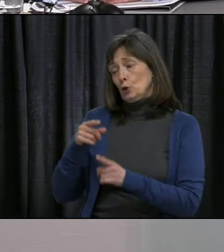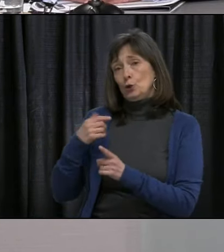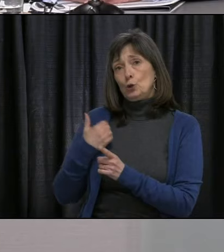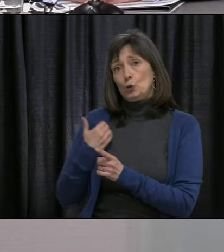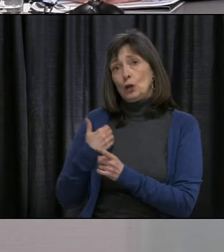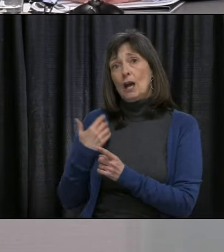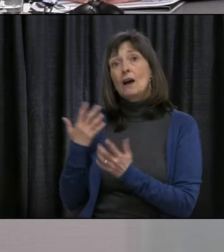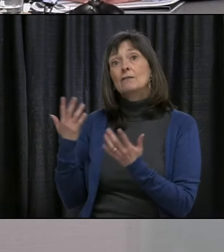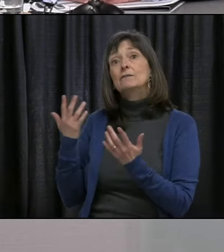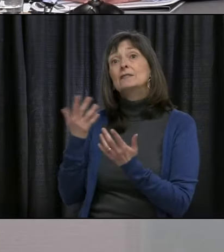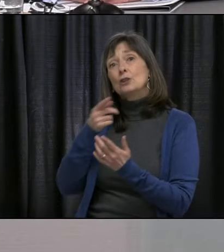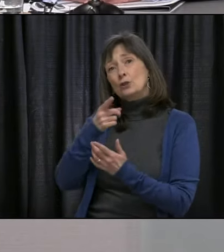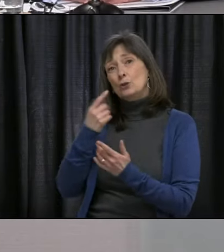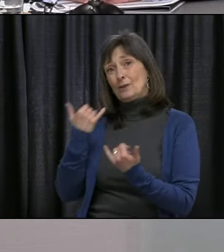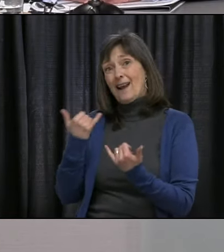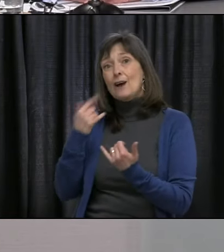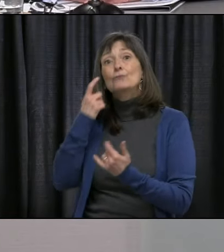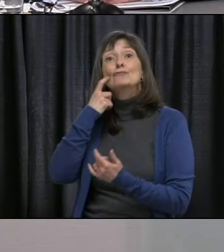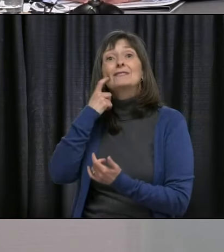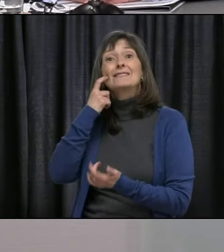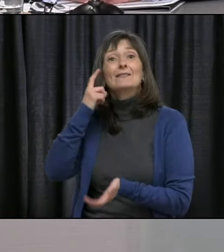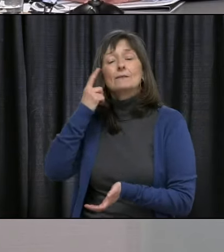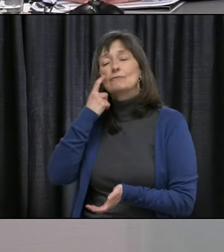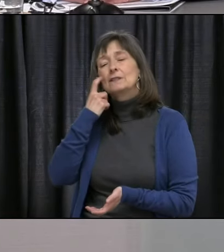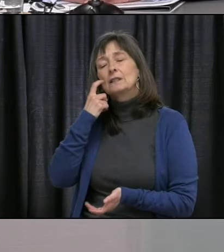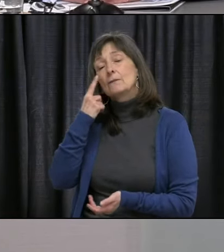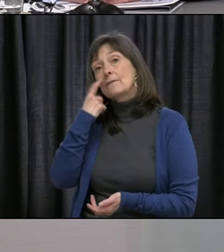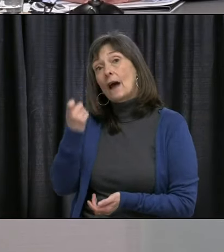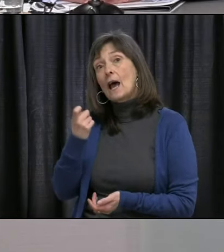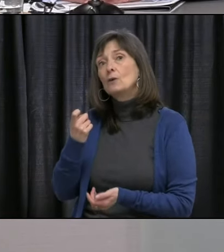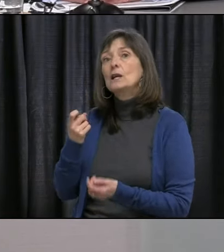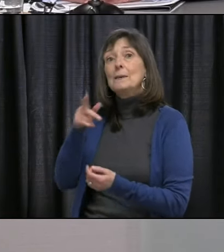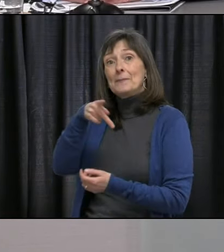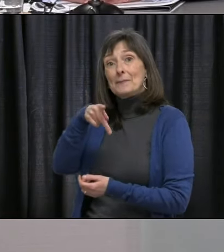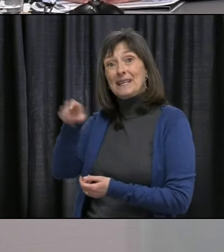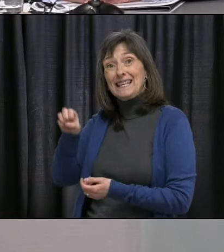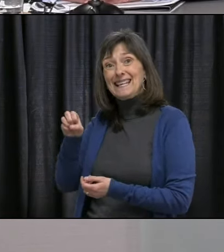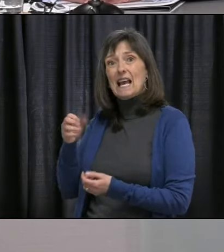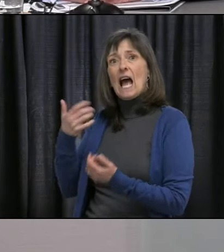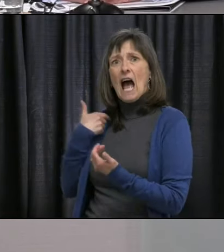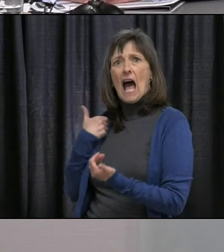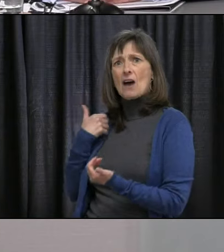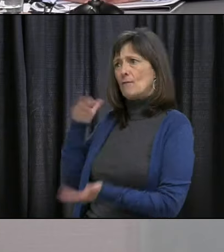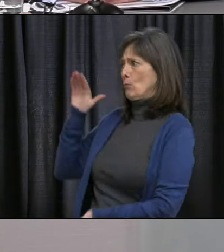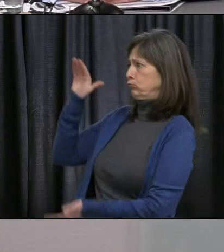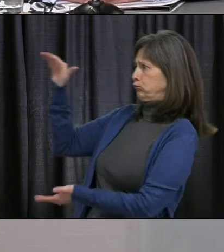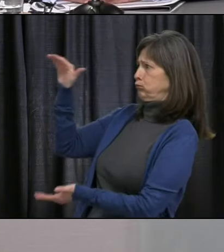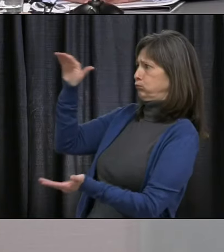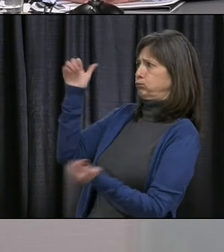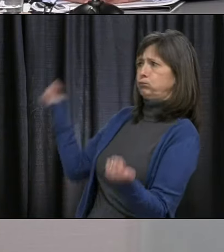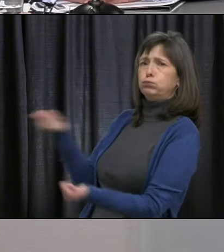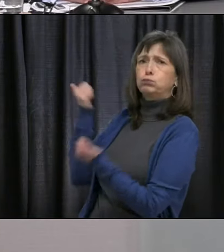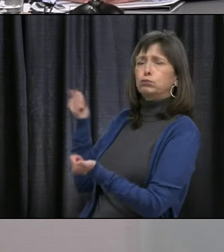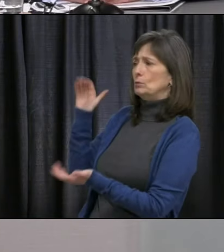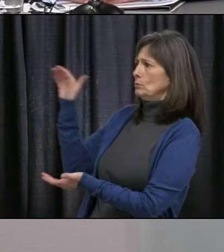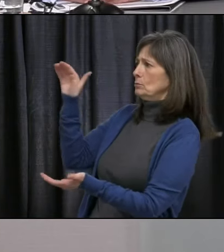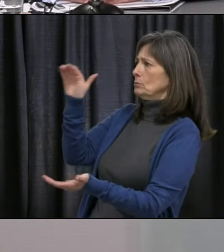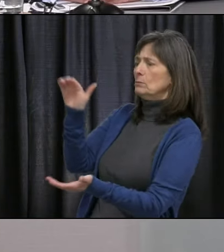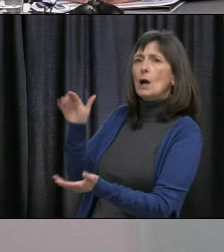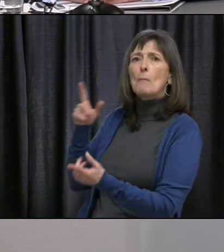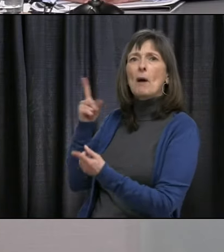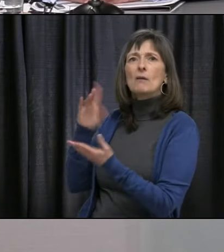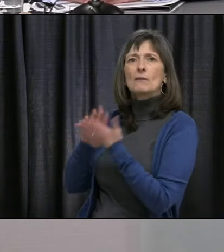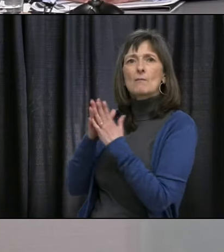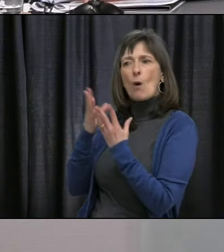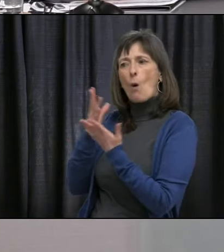have allowed that material to expire, to not replace that material for what you can only assume would be for financial reasons? How do